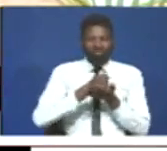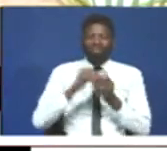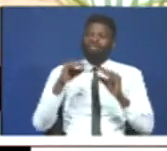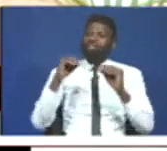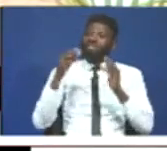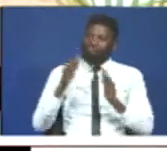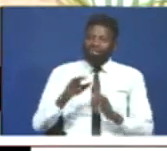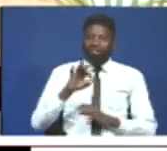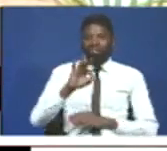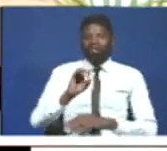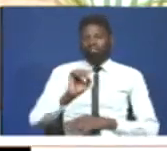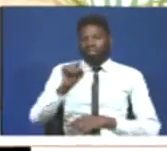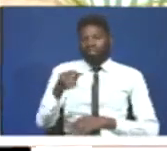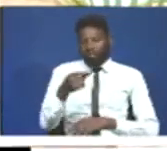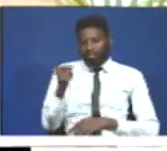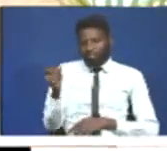teachers by January this year